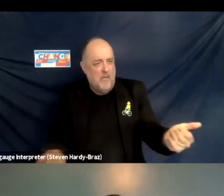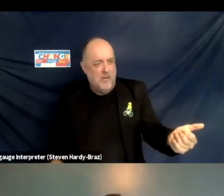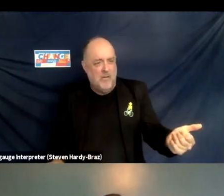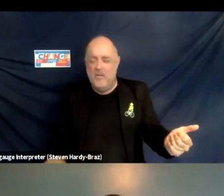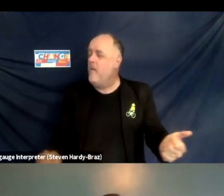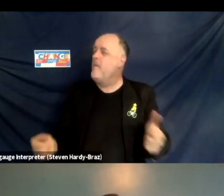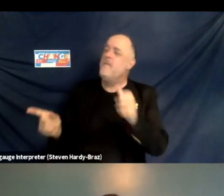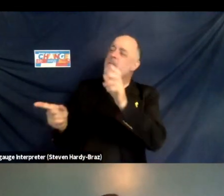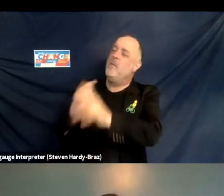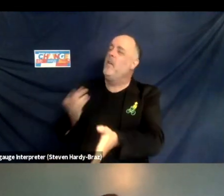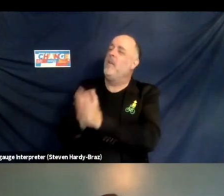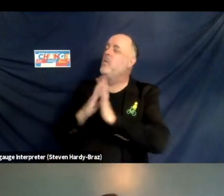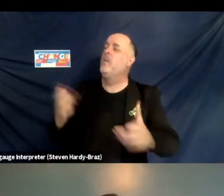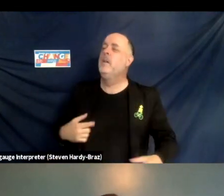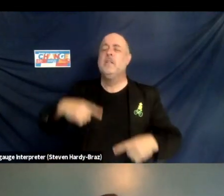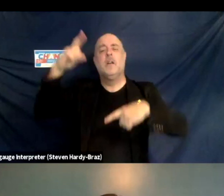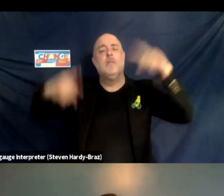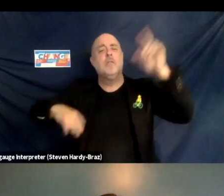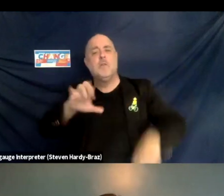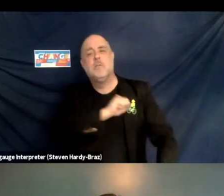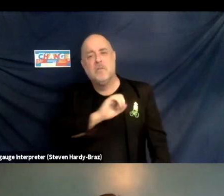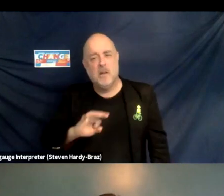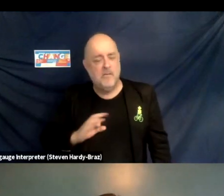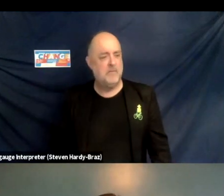their staff, to partner with